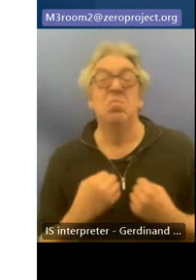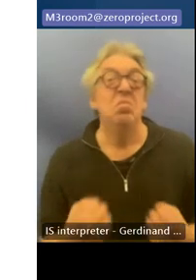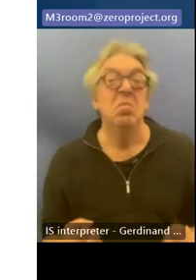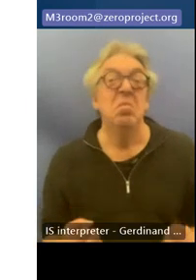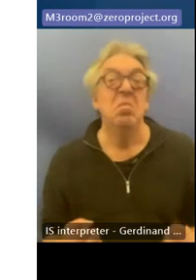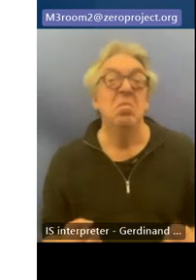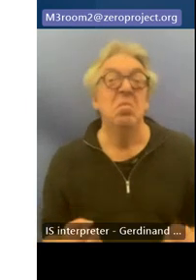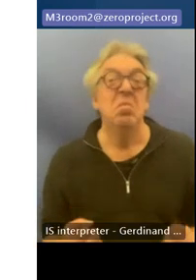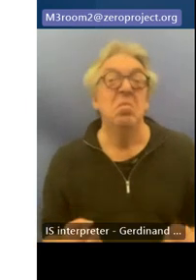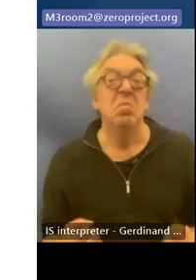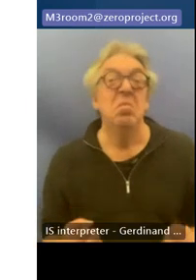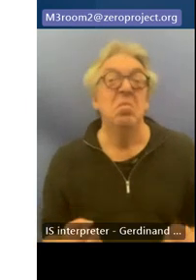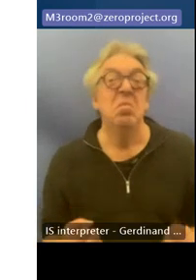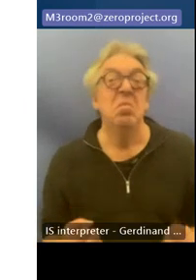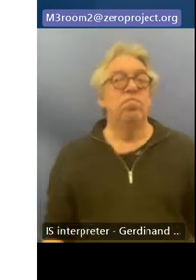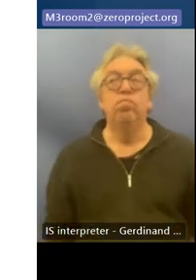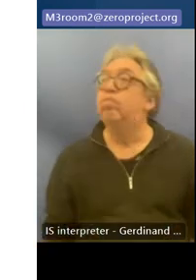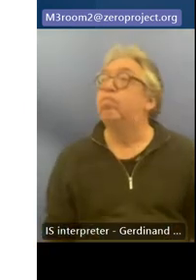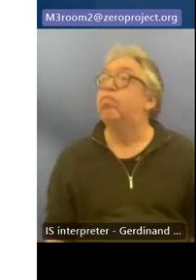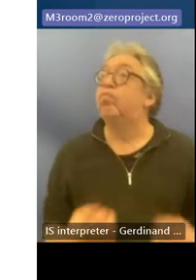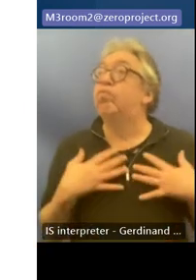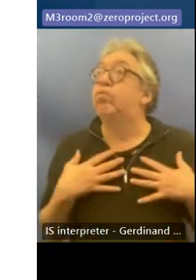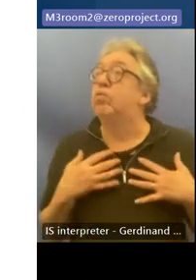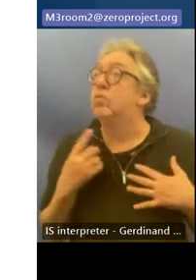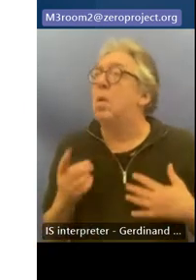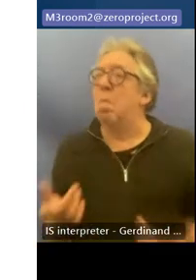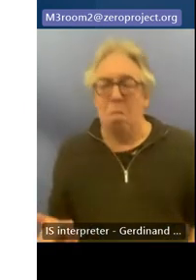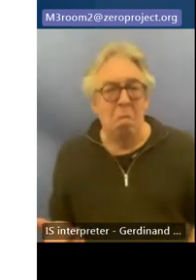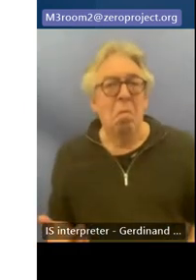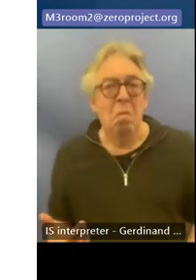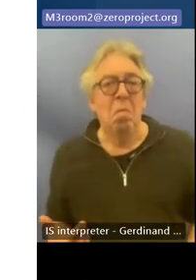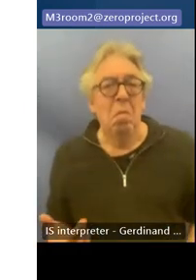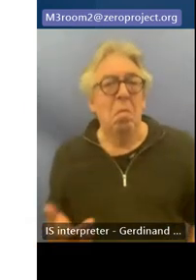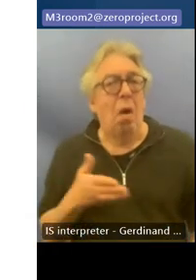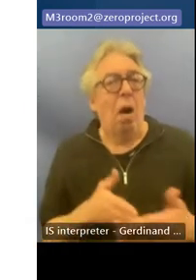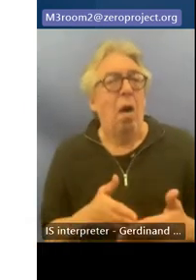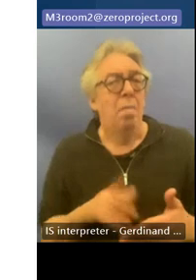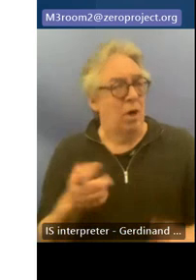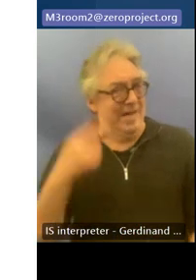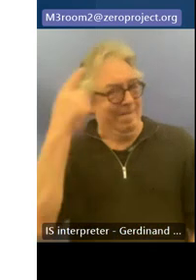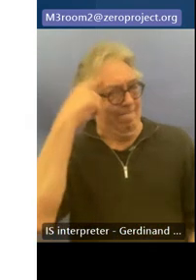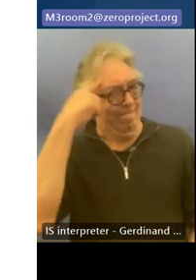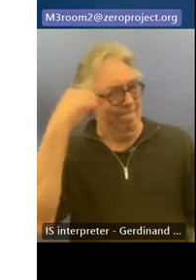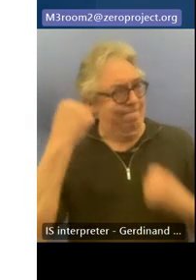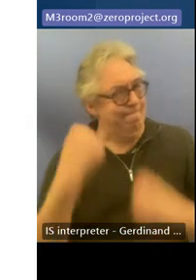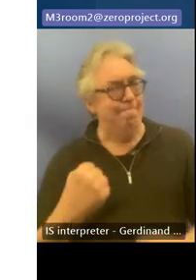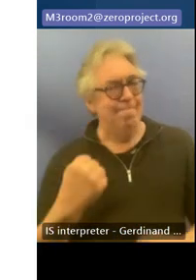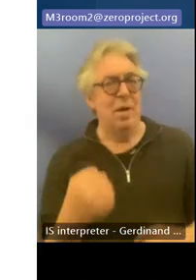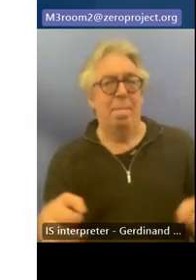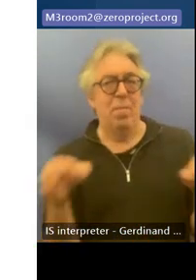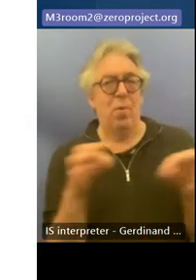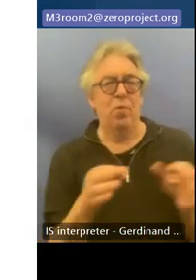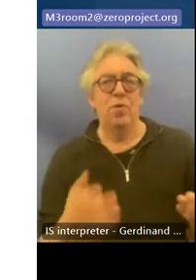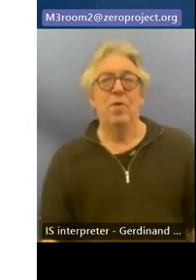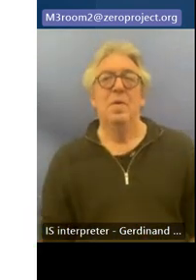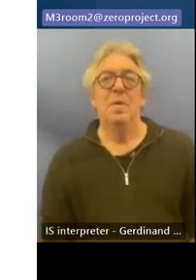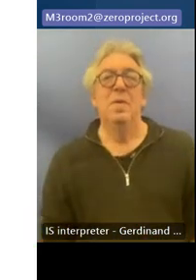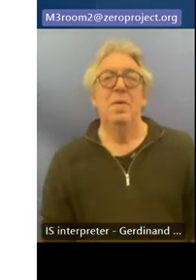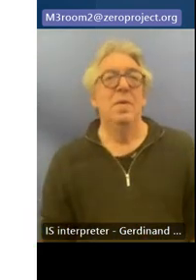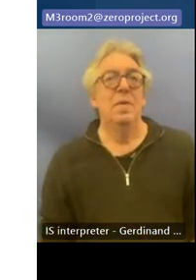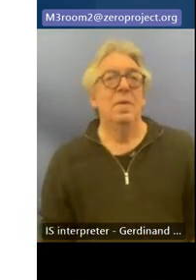okay, people have challenges, but it's all about mentality. What do you think about yourself? What do you think that you can be